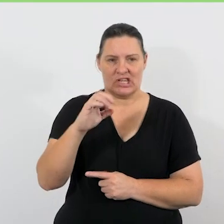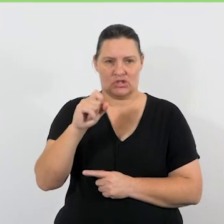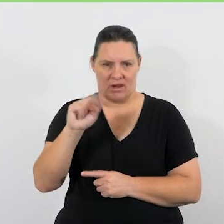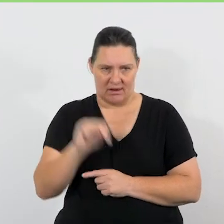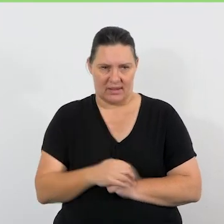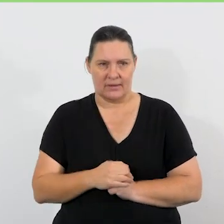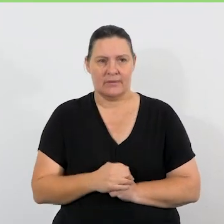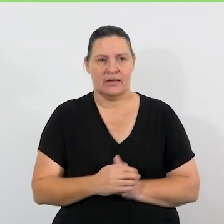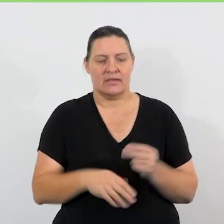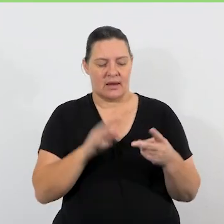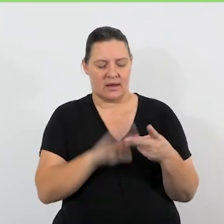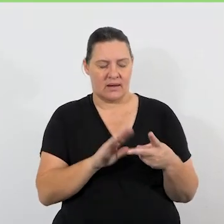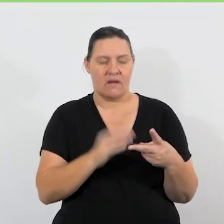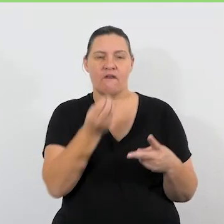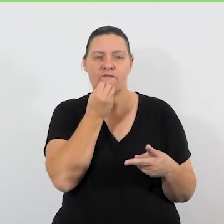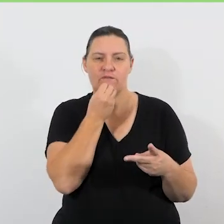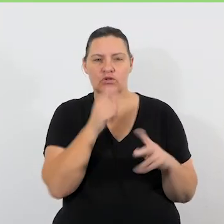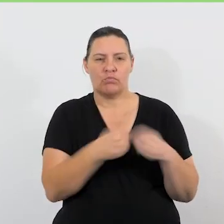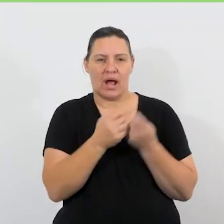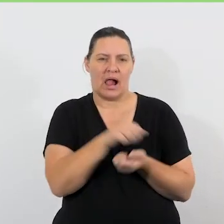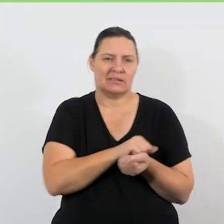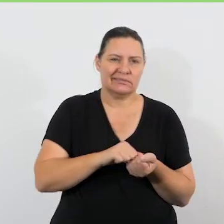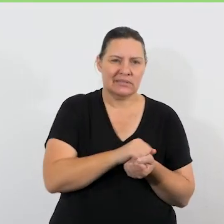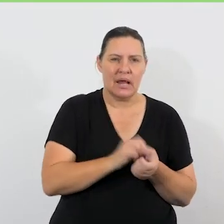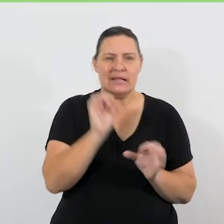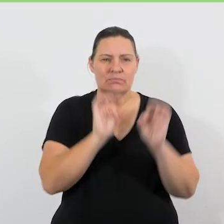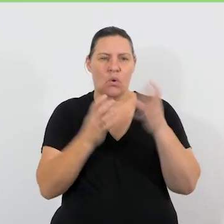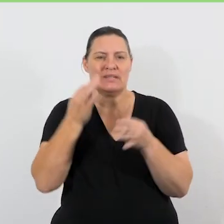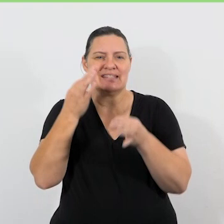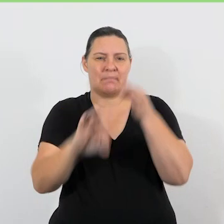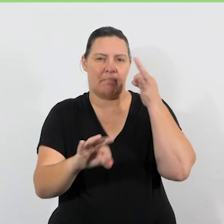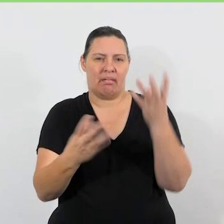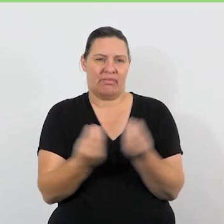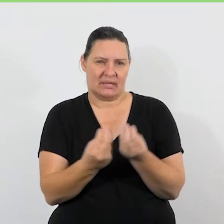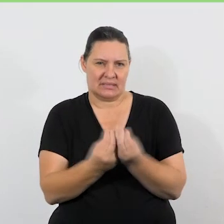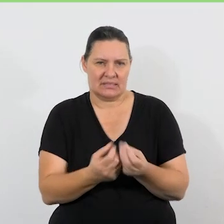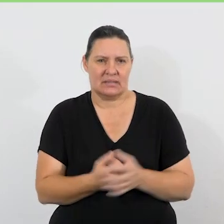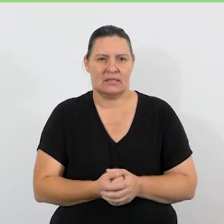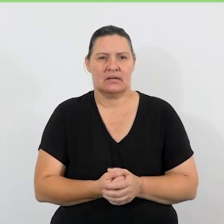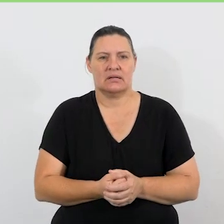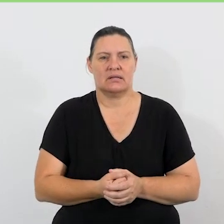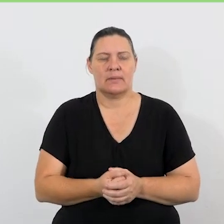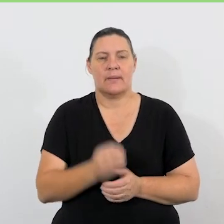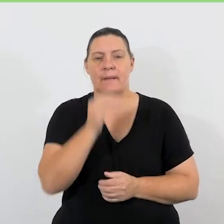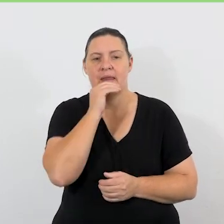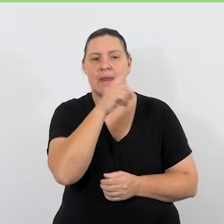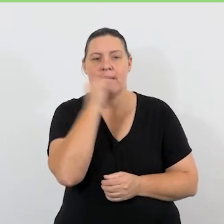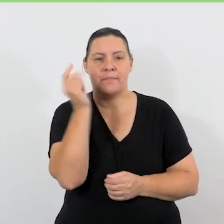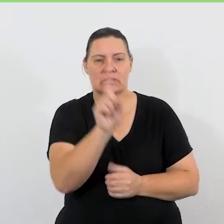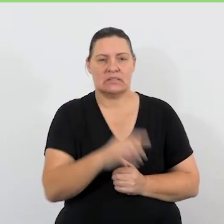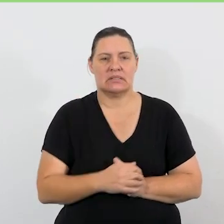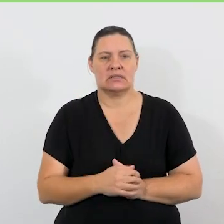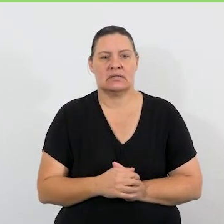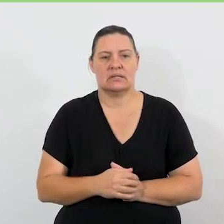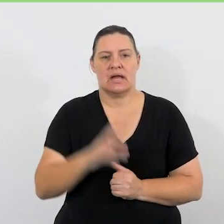ingestion. Number 2, breaking food into smaller and simpler substances. So that is